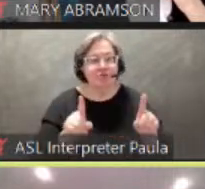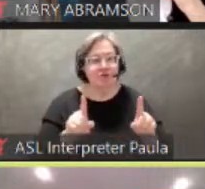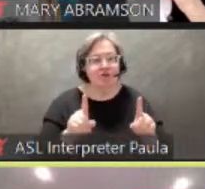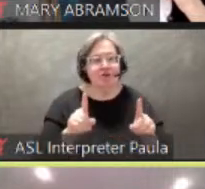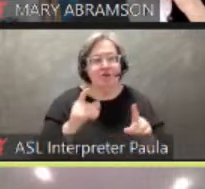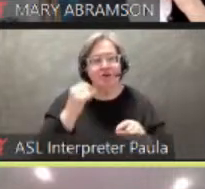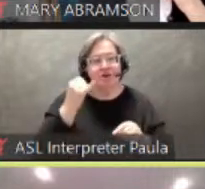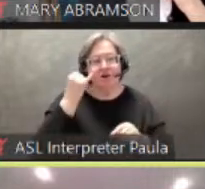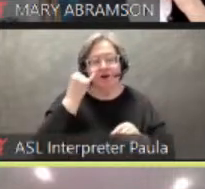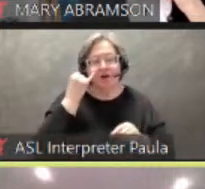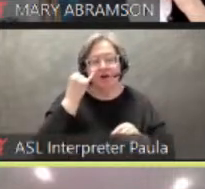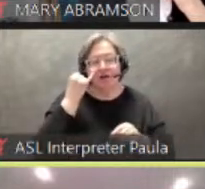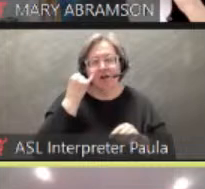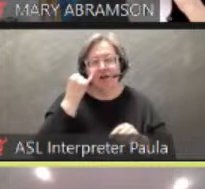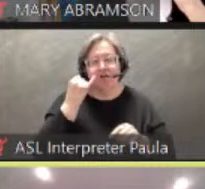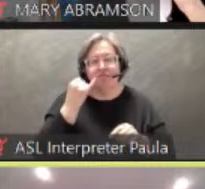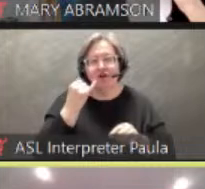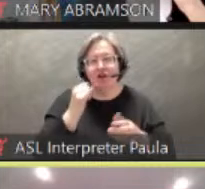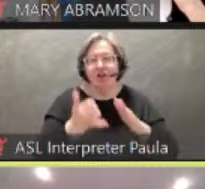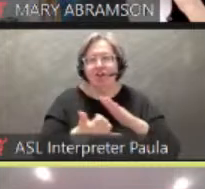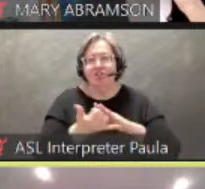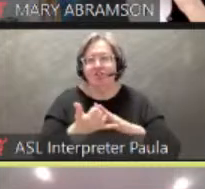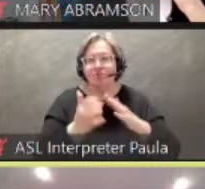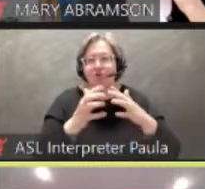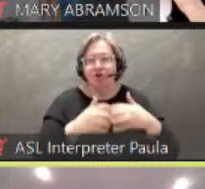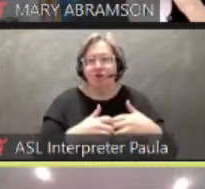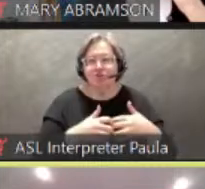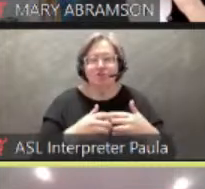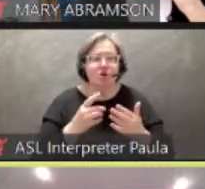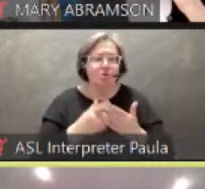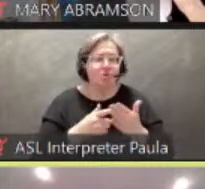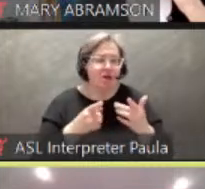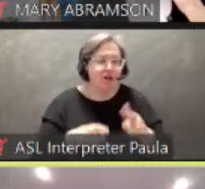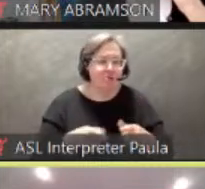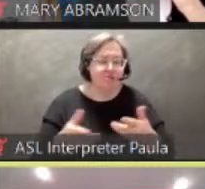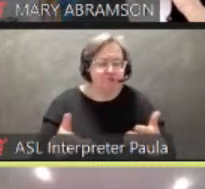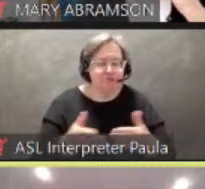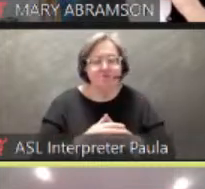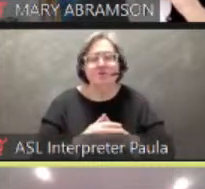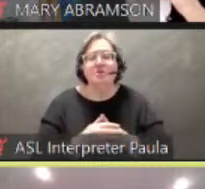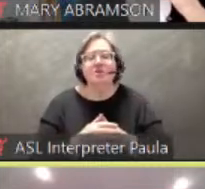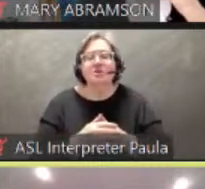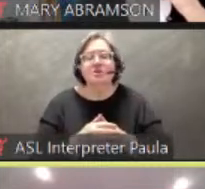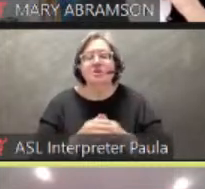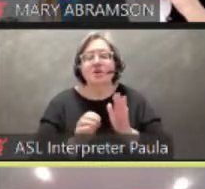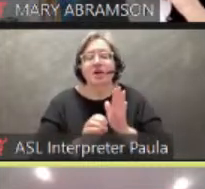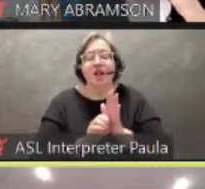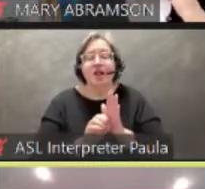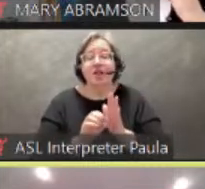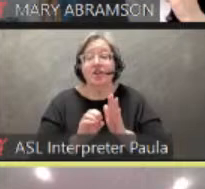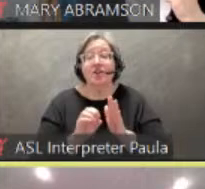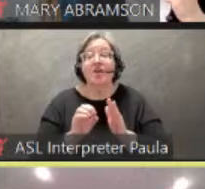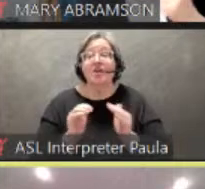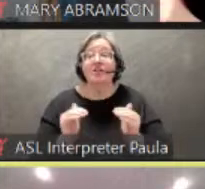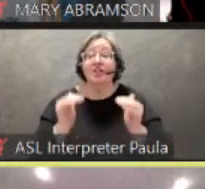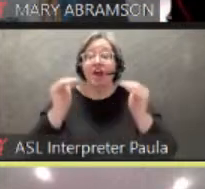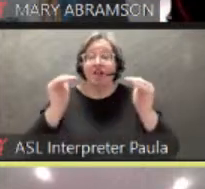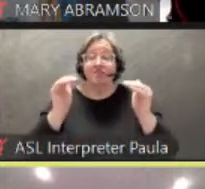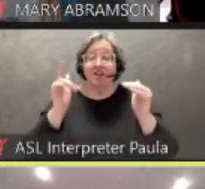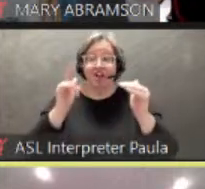if subway elevators go down or what about redundancy? So let me start with the elevated station. The way this is set